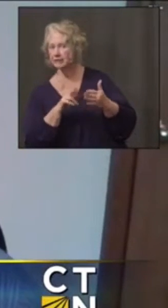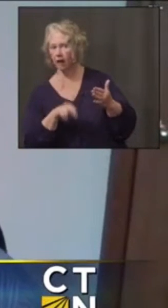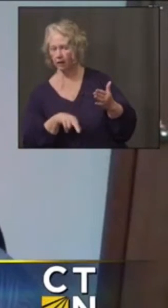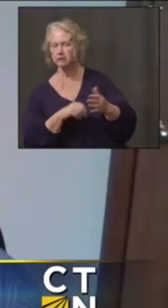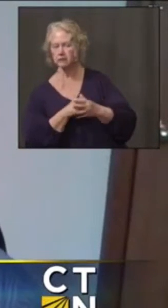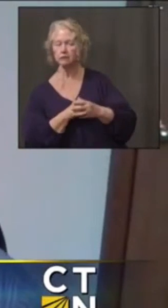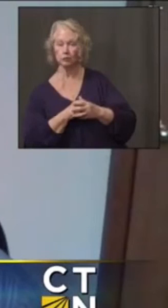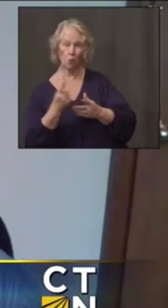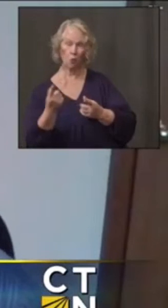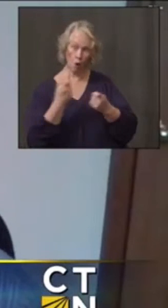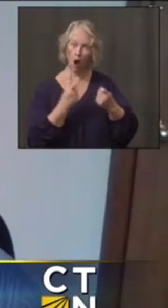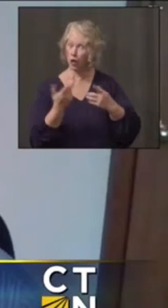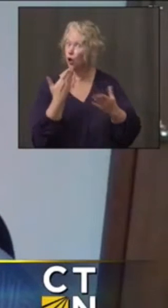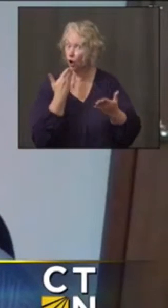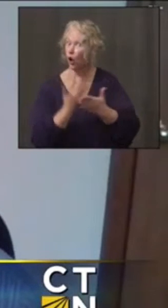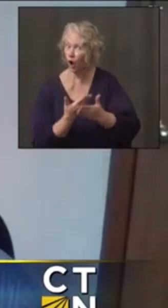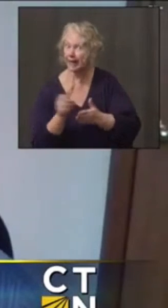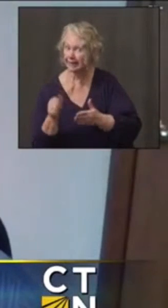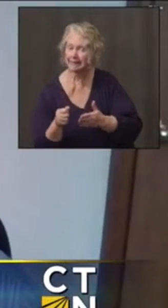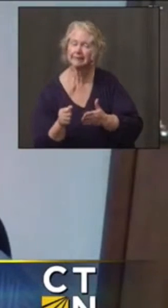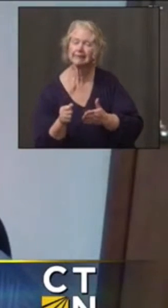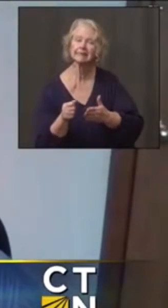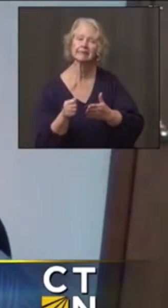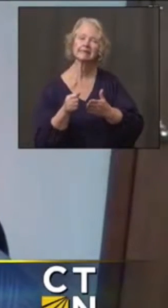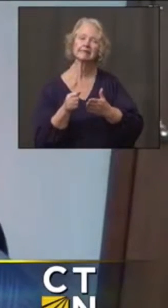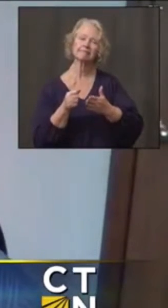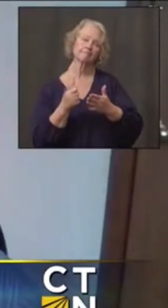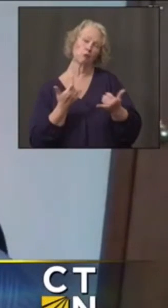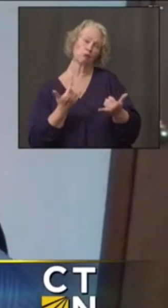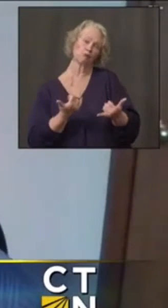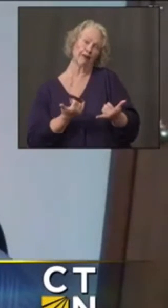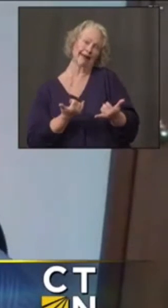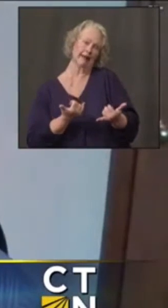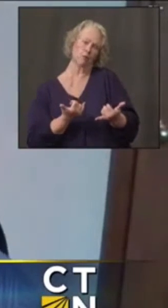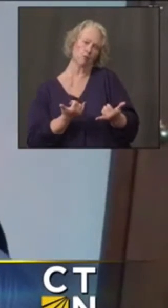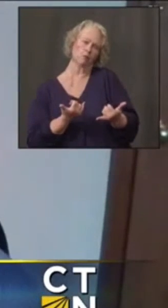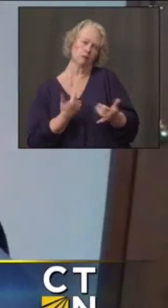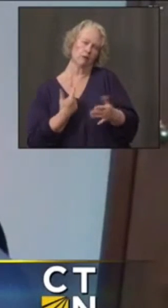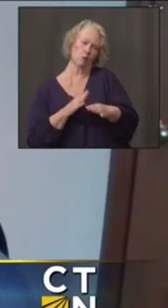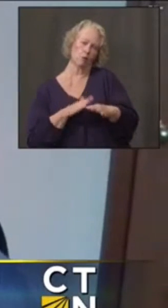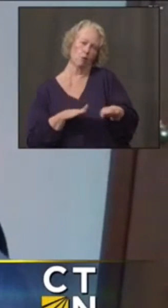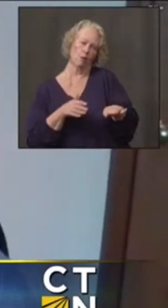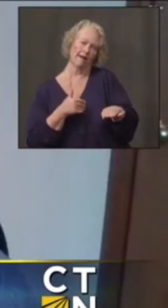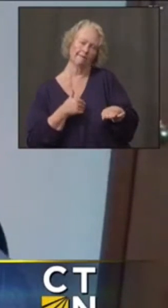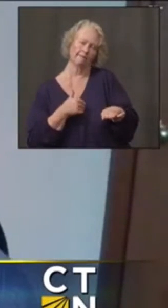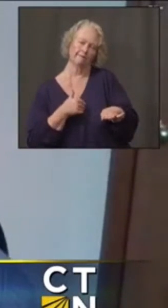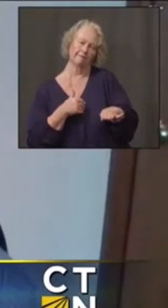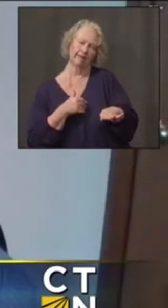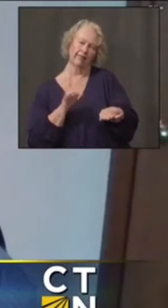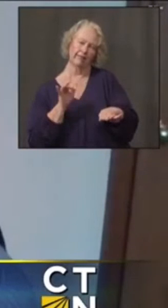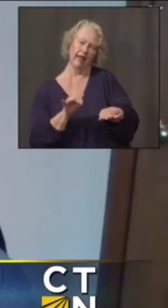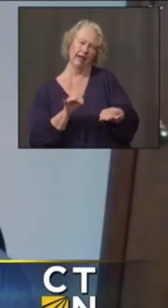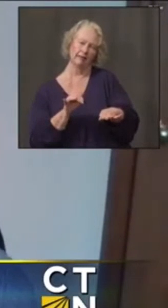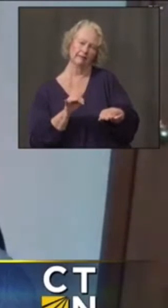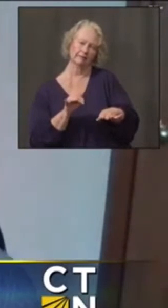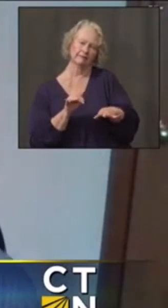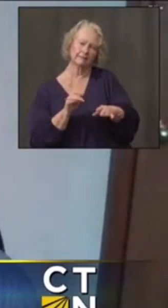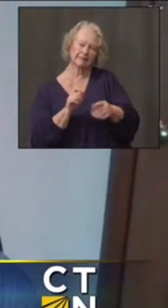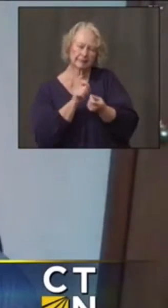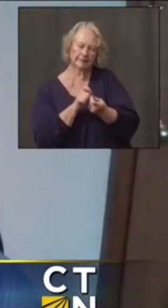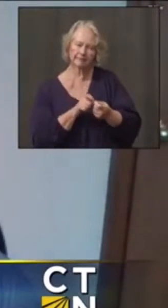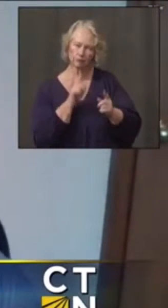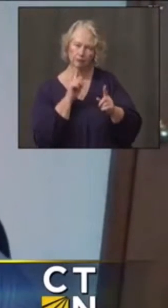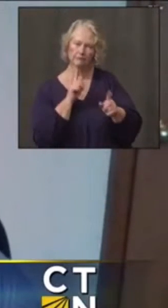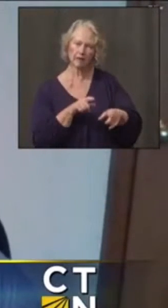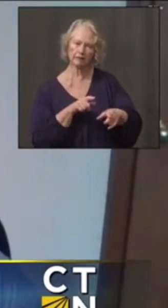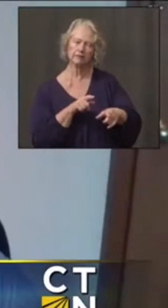you're asking some really good questions. Currently, we don't have the sub-level of detail to answer those, but we believe we've